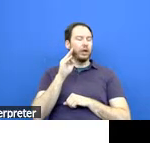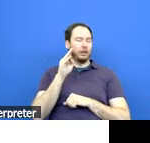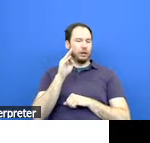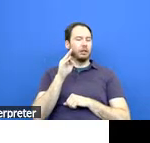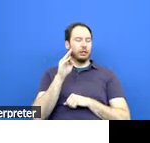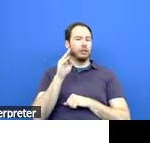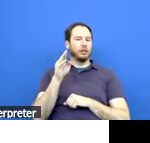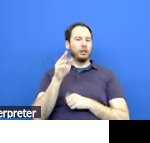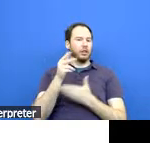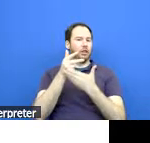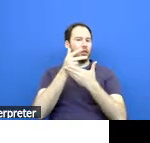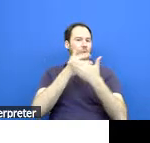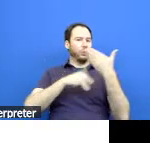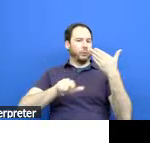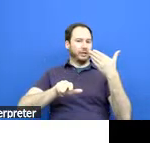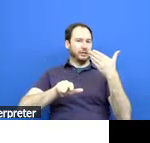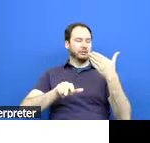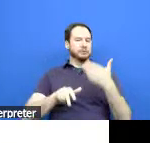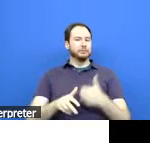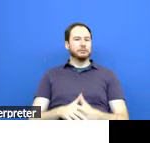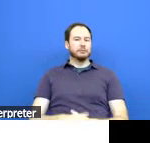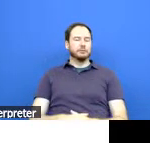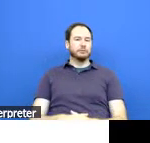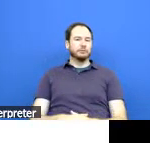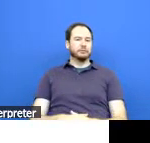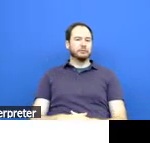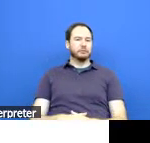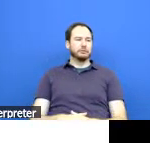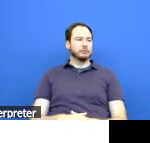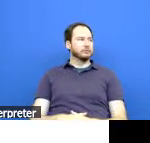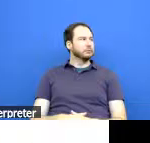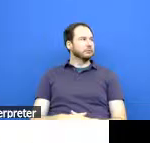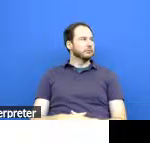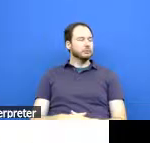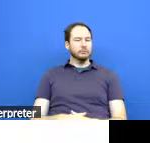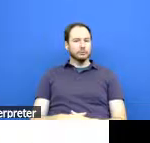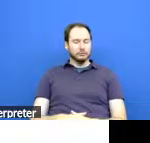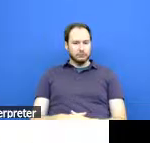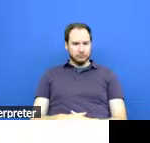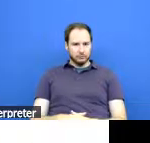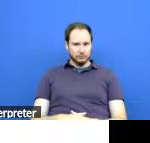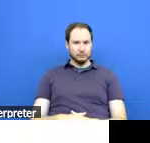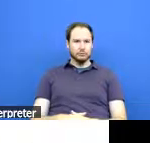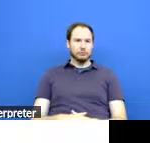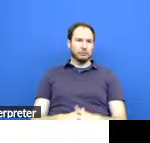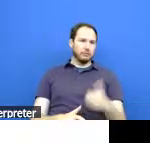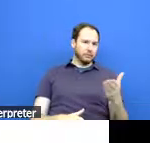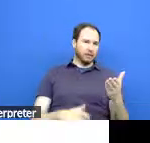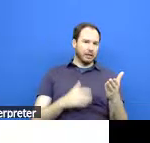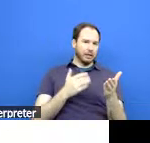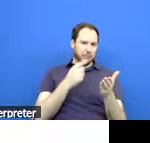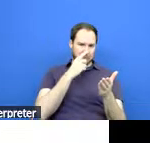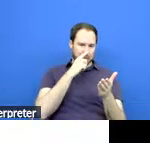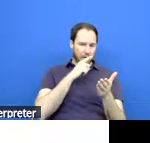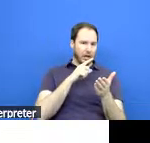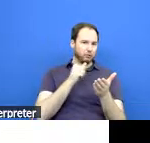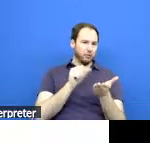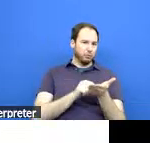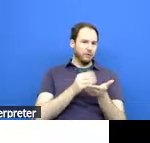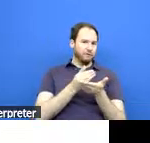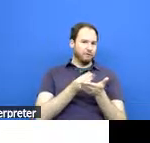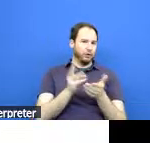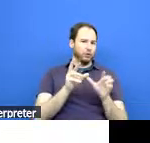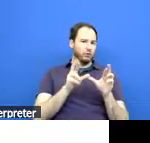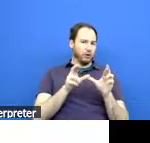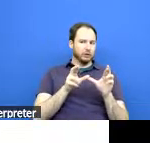which again is 3 weeks from today. So, and as mentioned, if you can have those view sheds done, again,